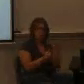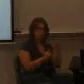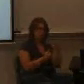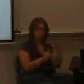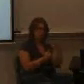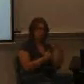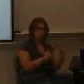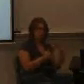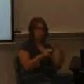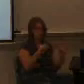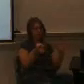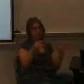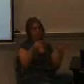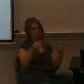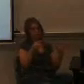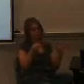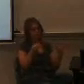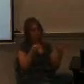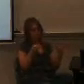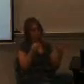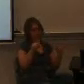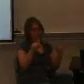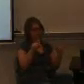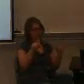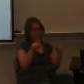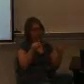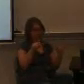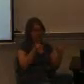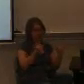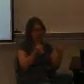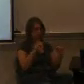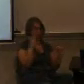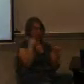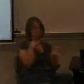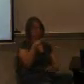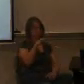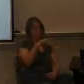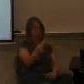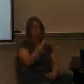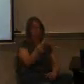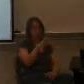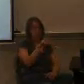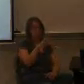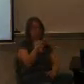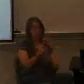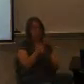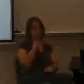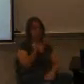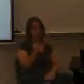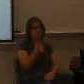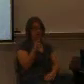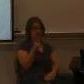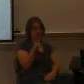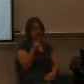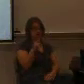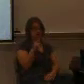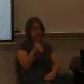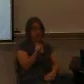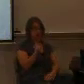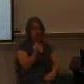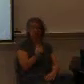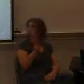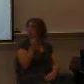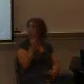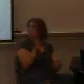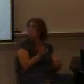green algae or cyanobacterium in them. If they have cyanobacteria, they use it for nitrogen fixation. They can